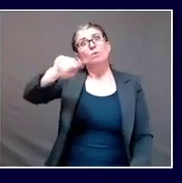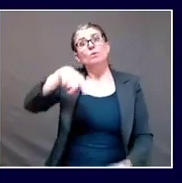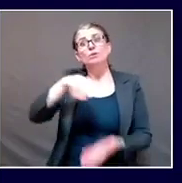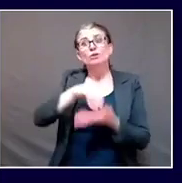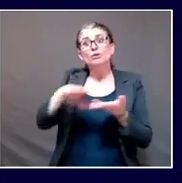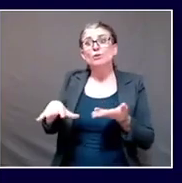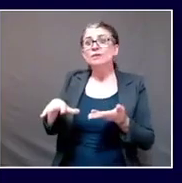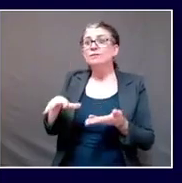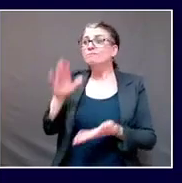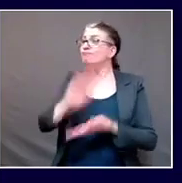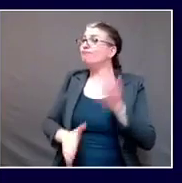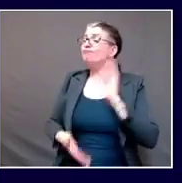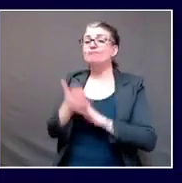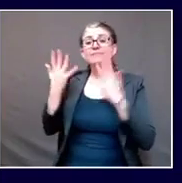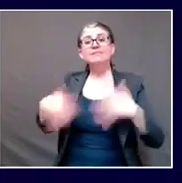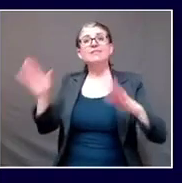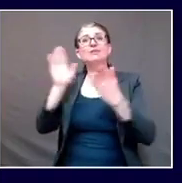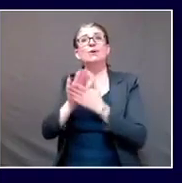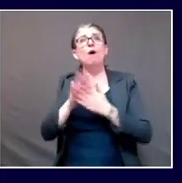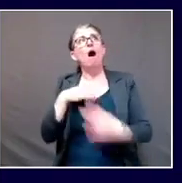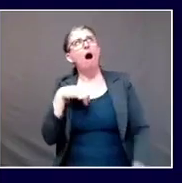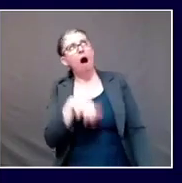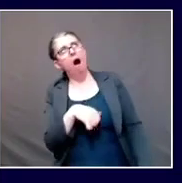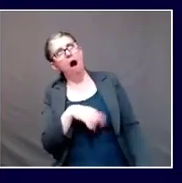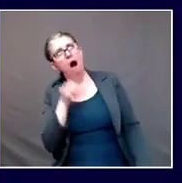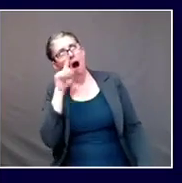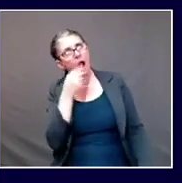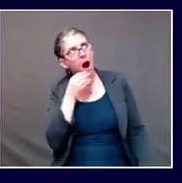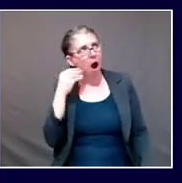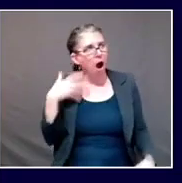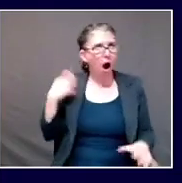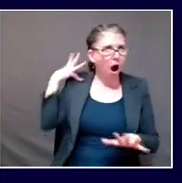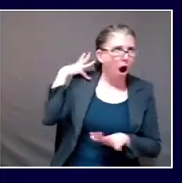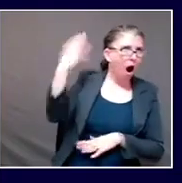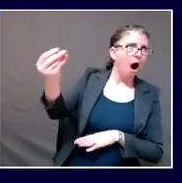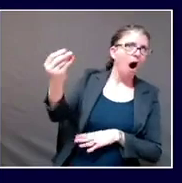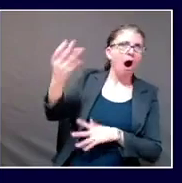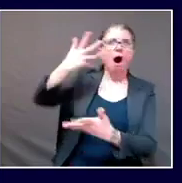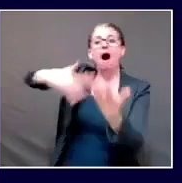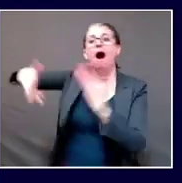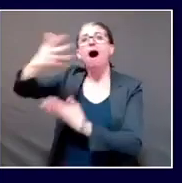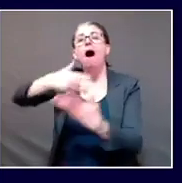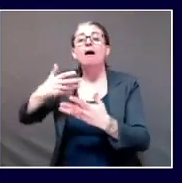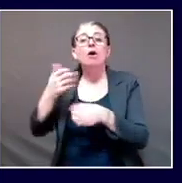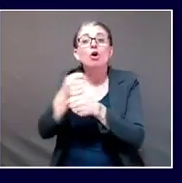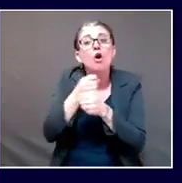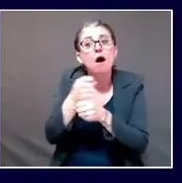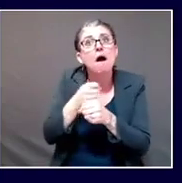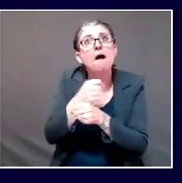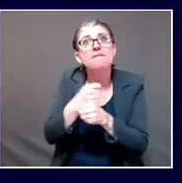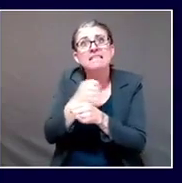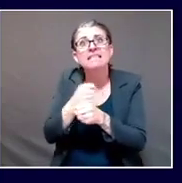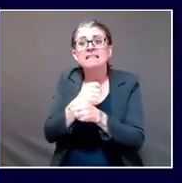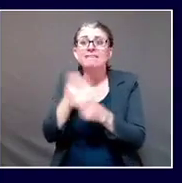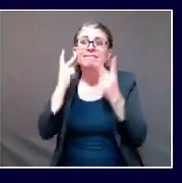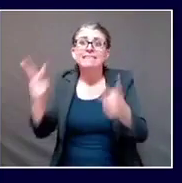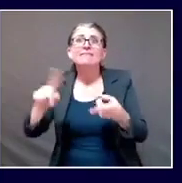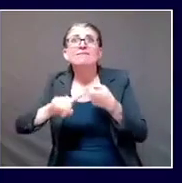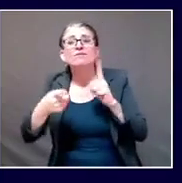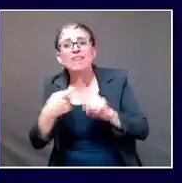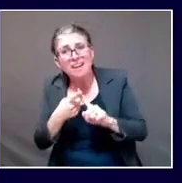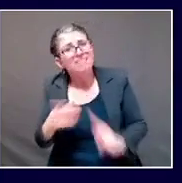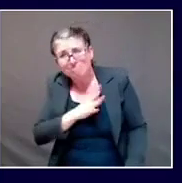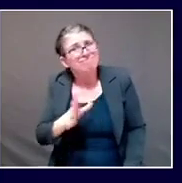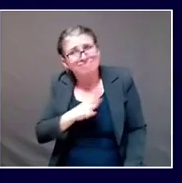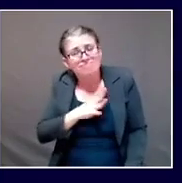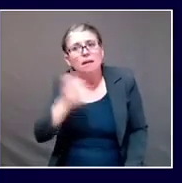shop? If you're alone, do you feel driven to go see your best friend, go to your son or daughter's house, your neighbors, share a hug or a